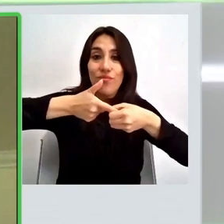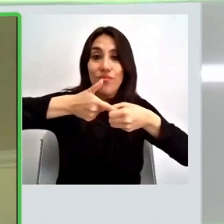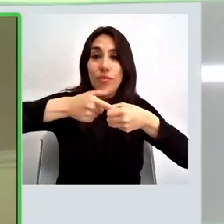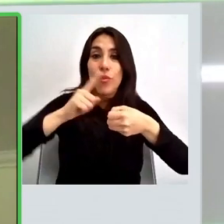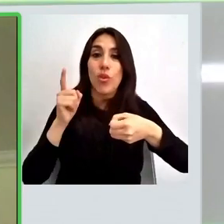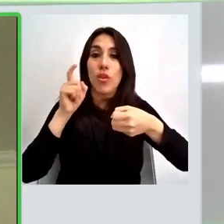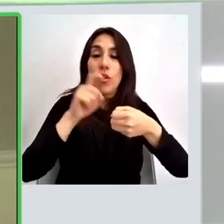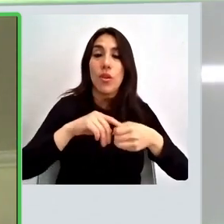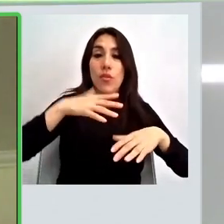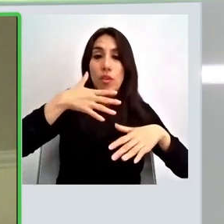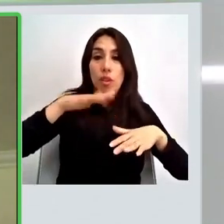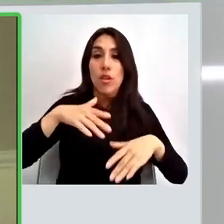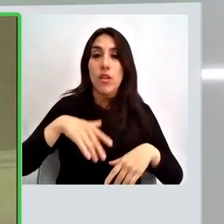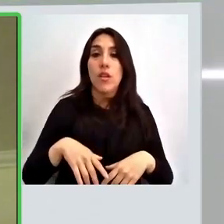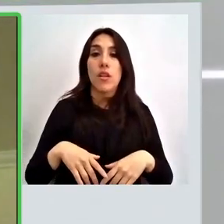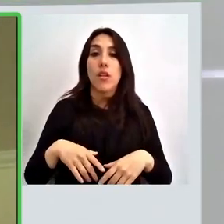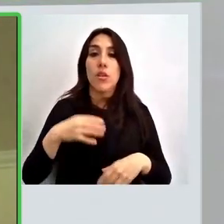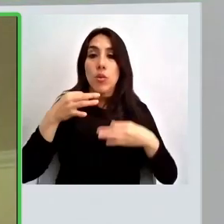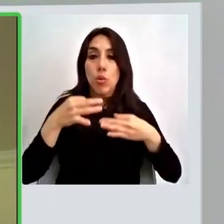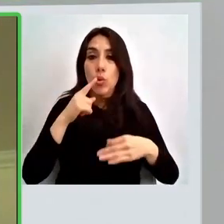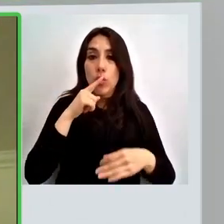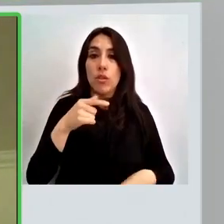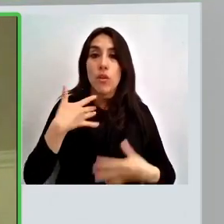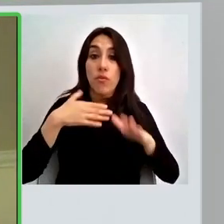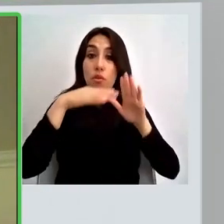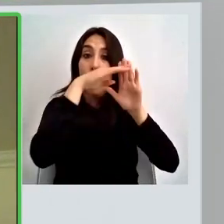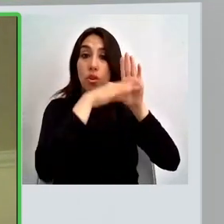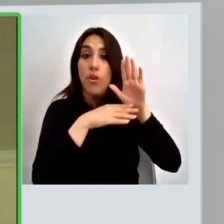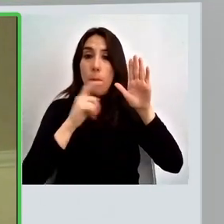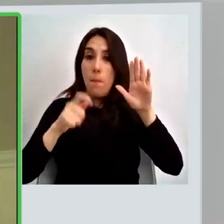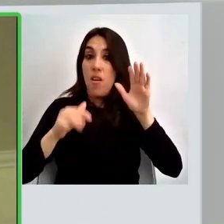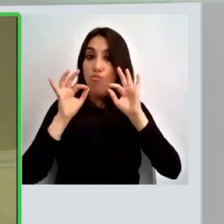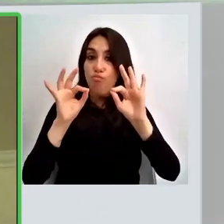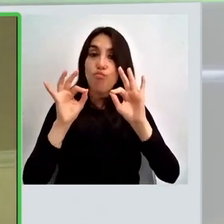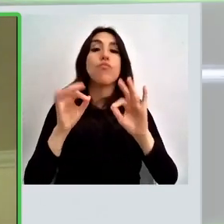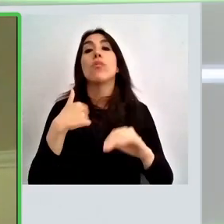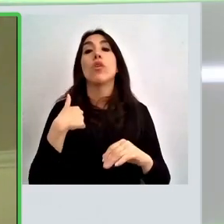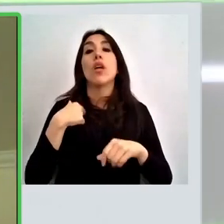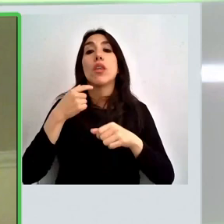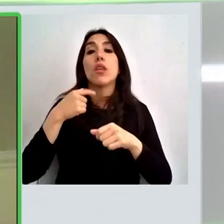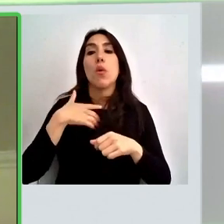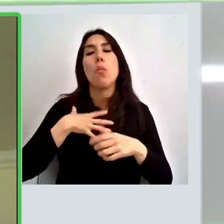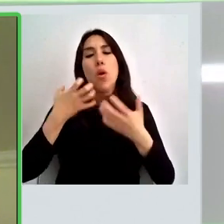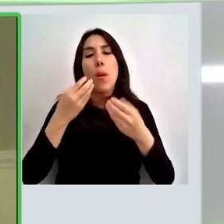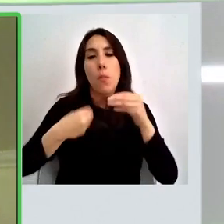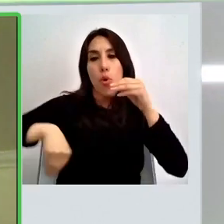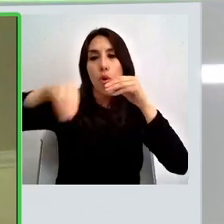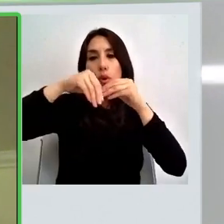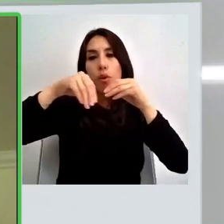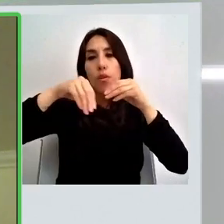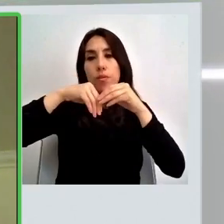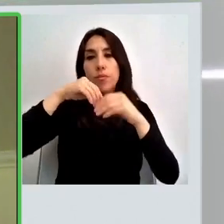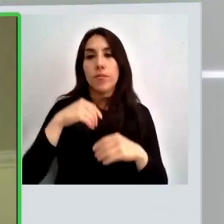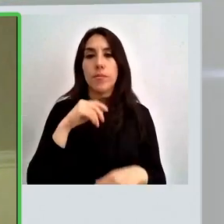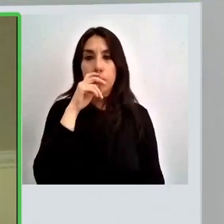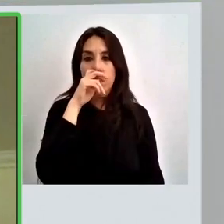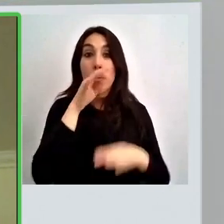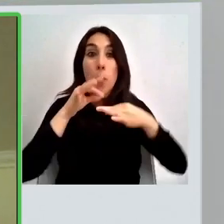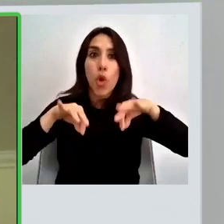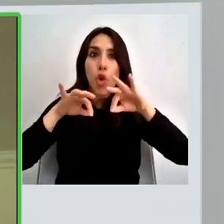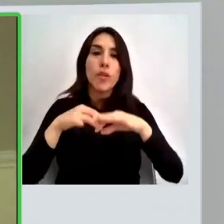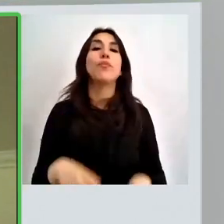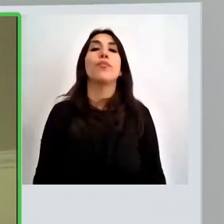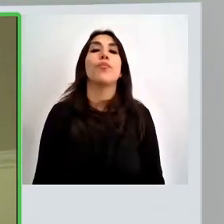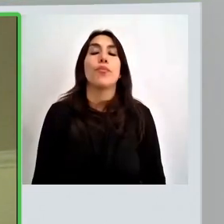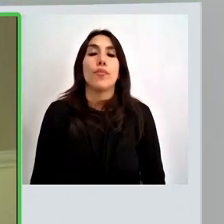Let me just add one other thing. It's so important to have persons with the lived